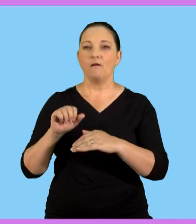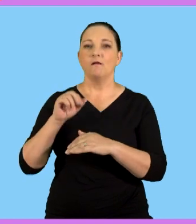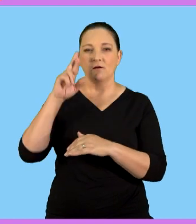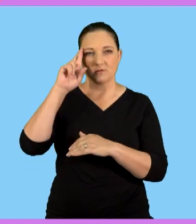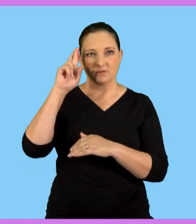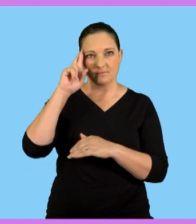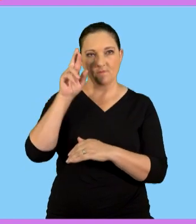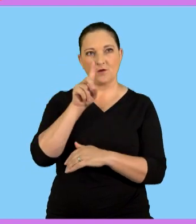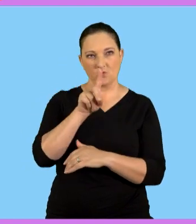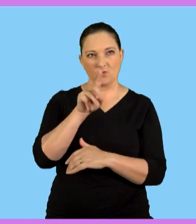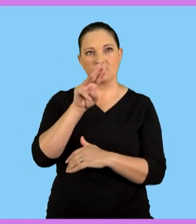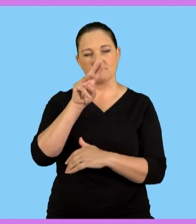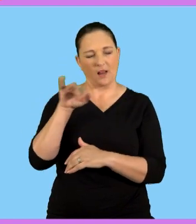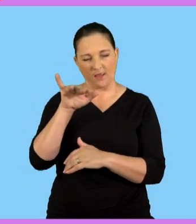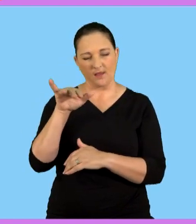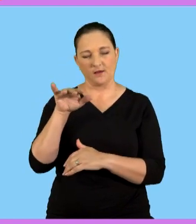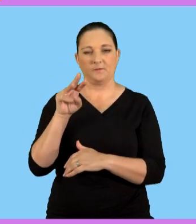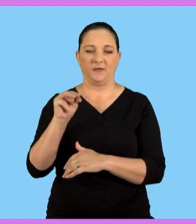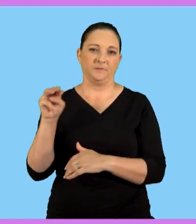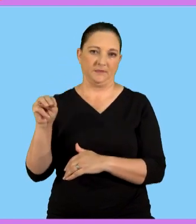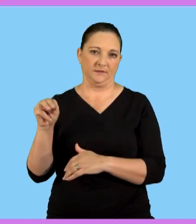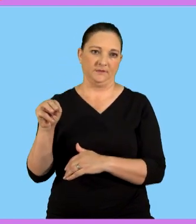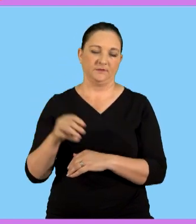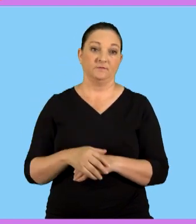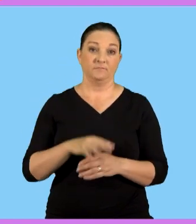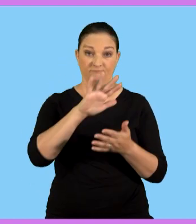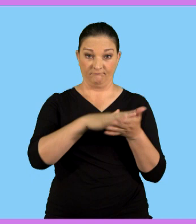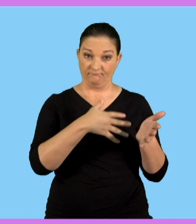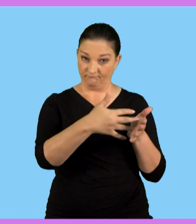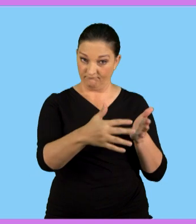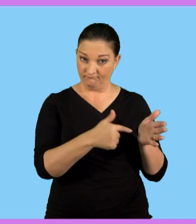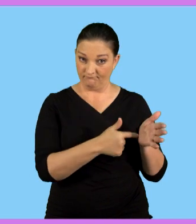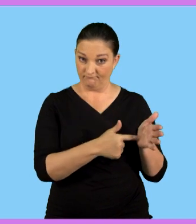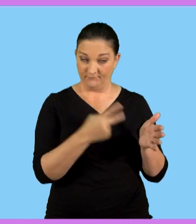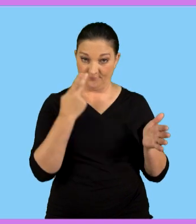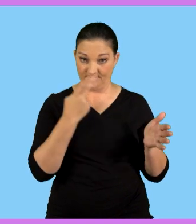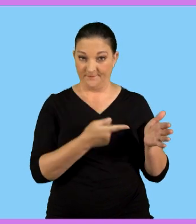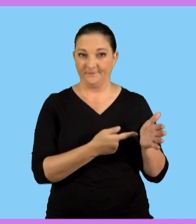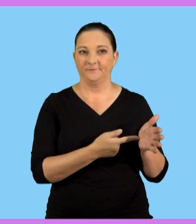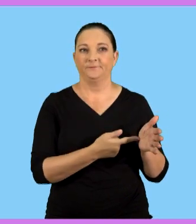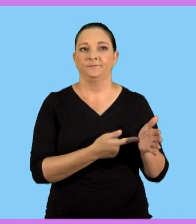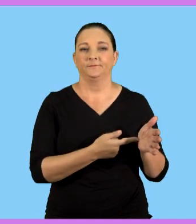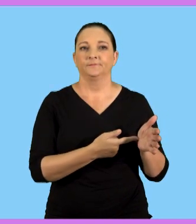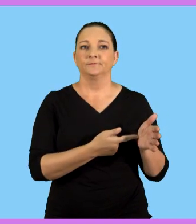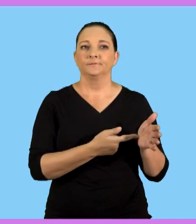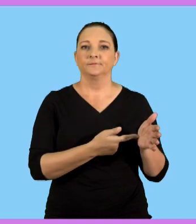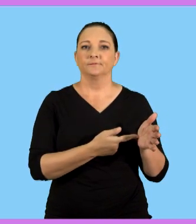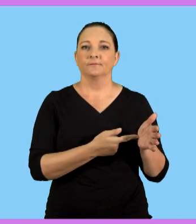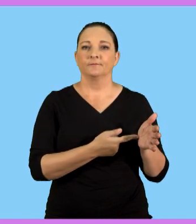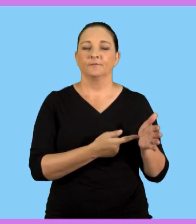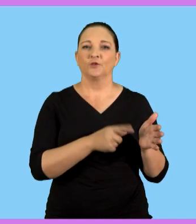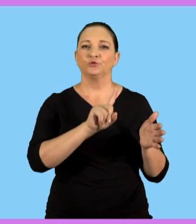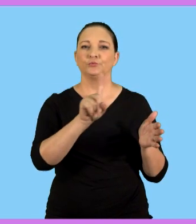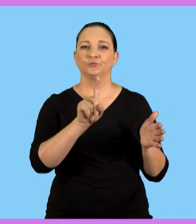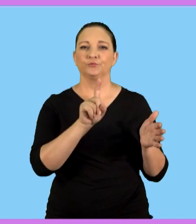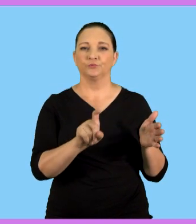1 million millimeters equals 1 kilometer. Okay, are we clear on that one? All right. Guys, now let's look at